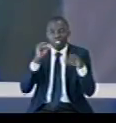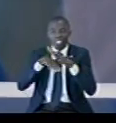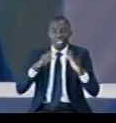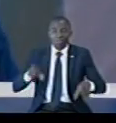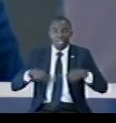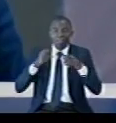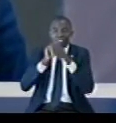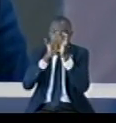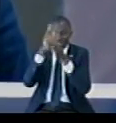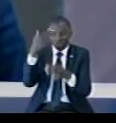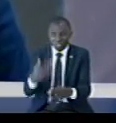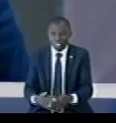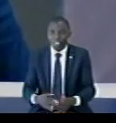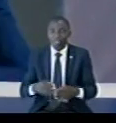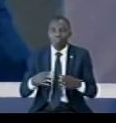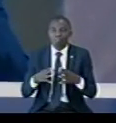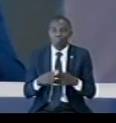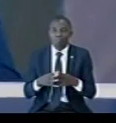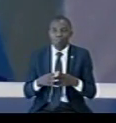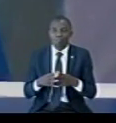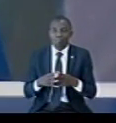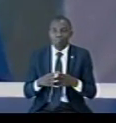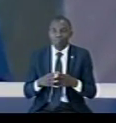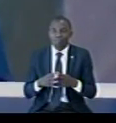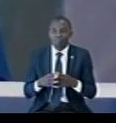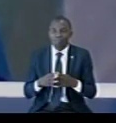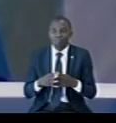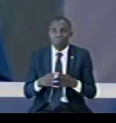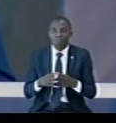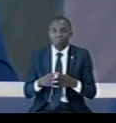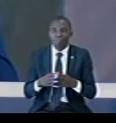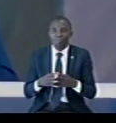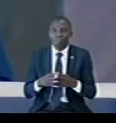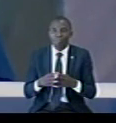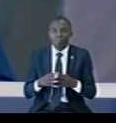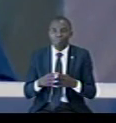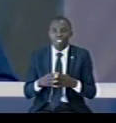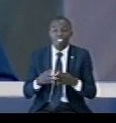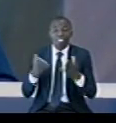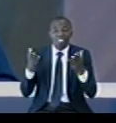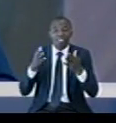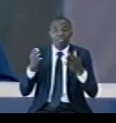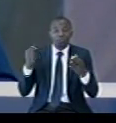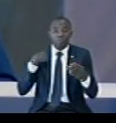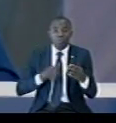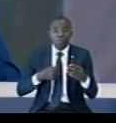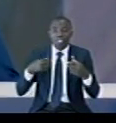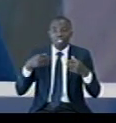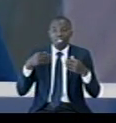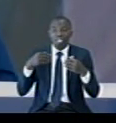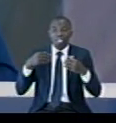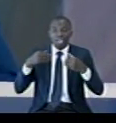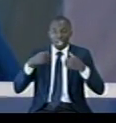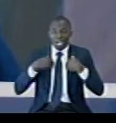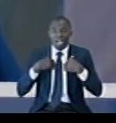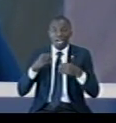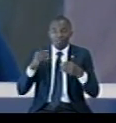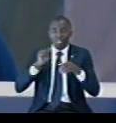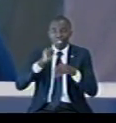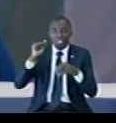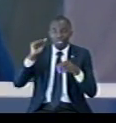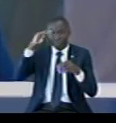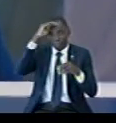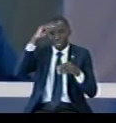name. He has been assigned and appointed and approved by the